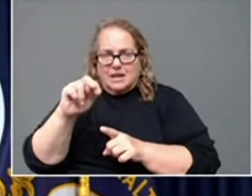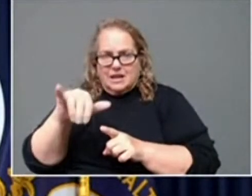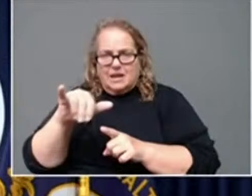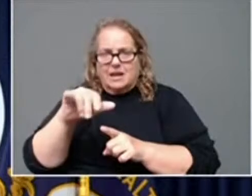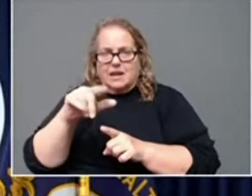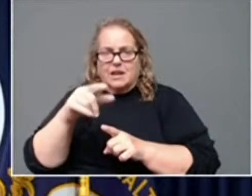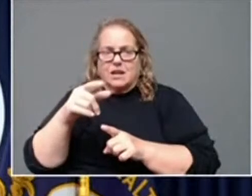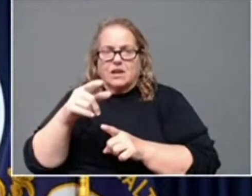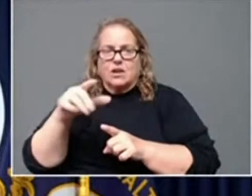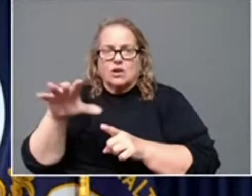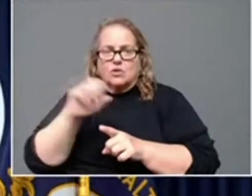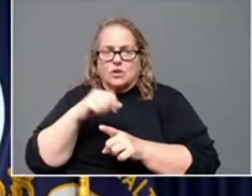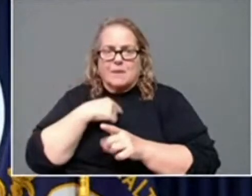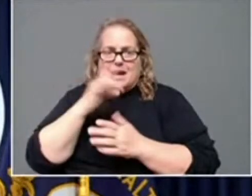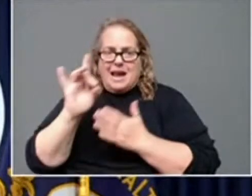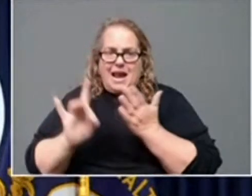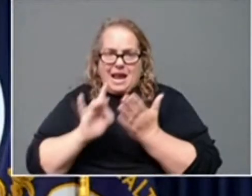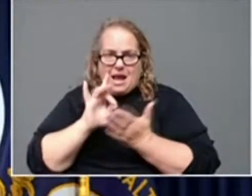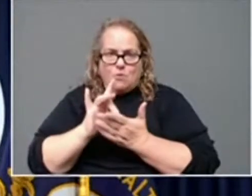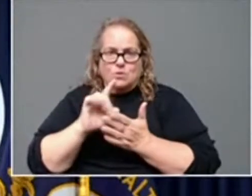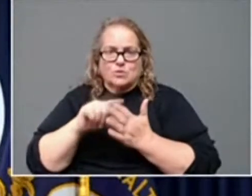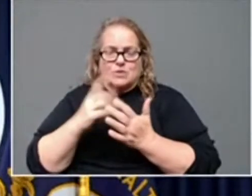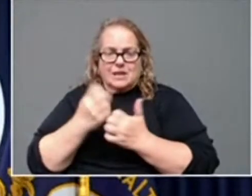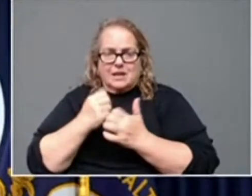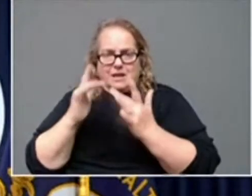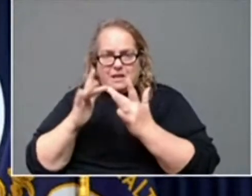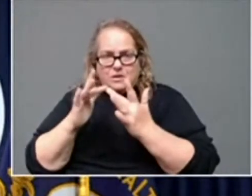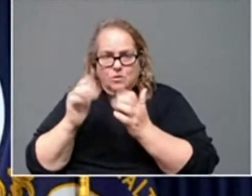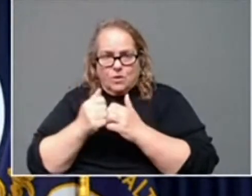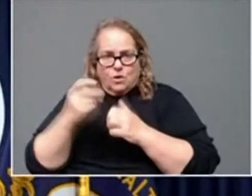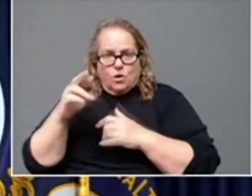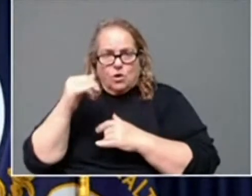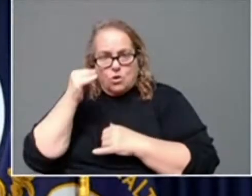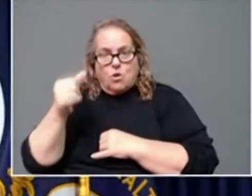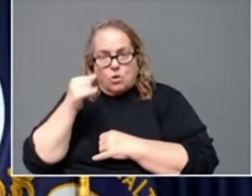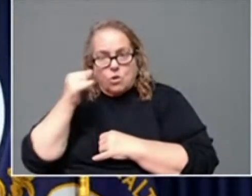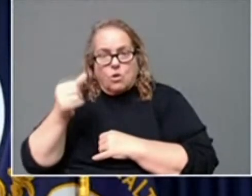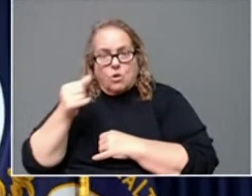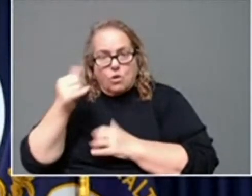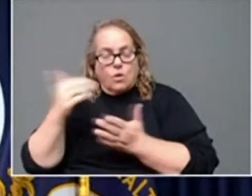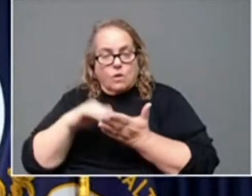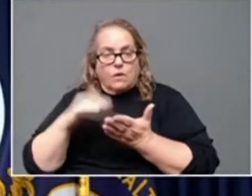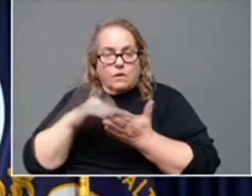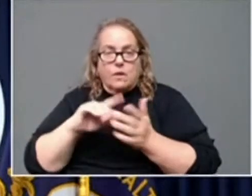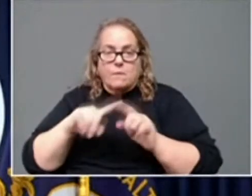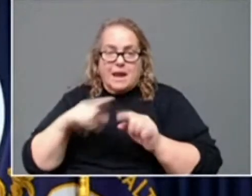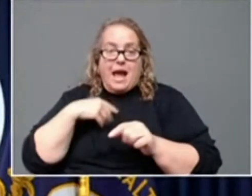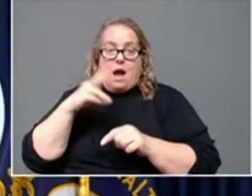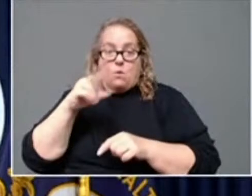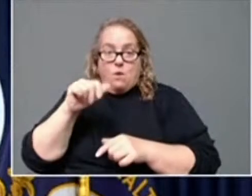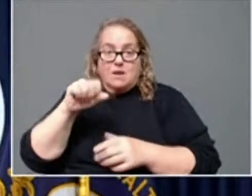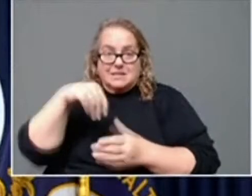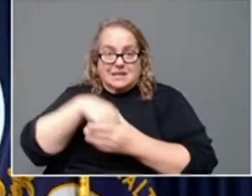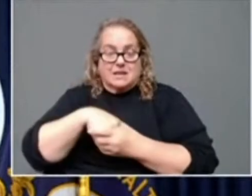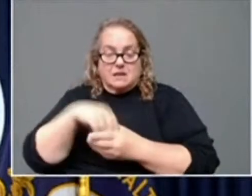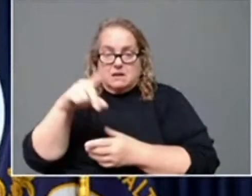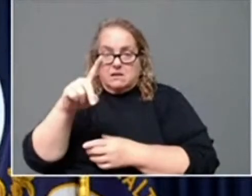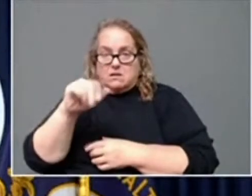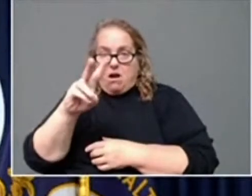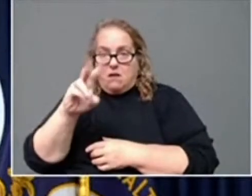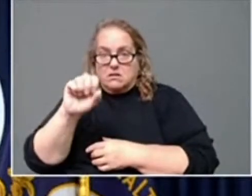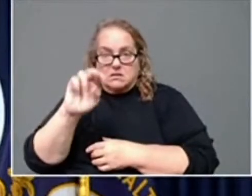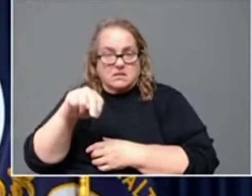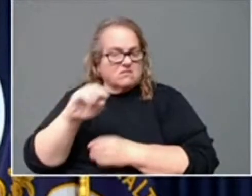took me 8 hours to get in touch with her, just calling over and over. But I was in Dawson. There's no cell service.